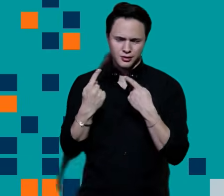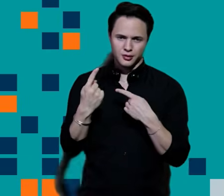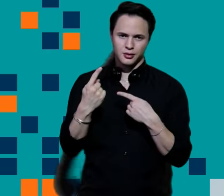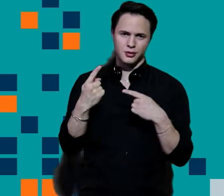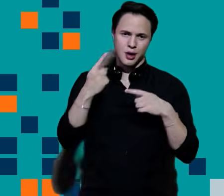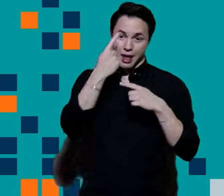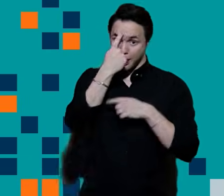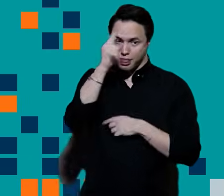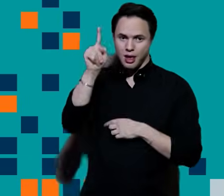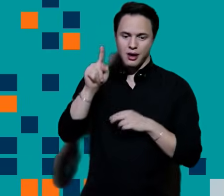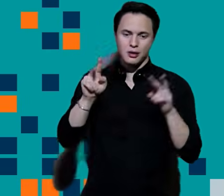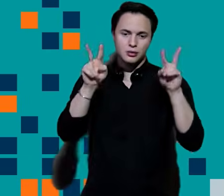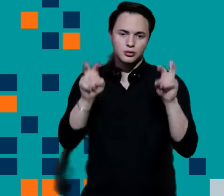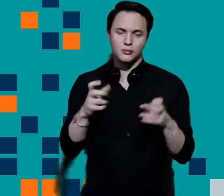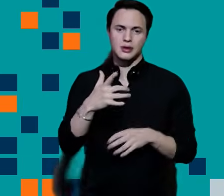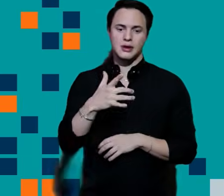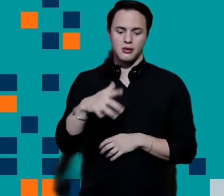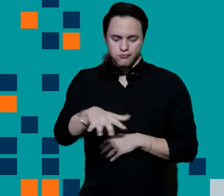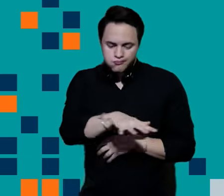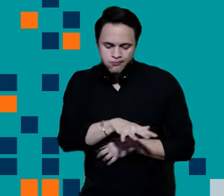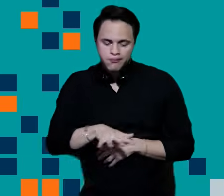of salutogenesis.